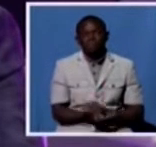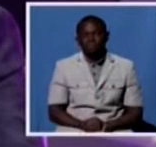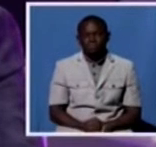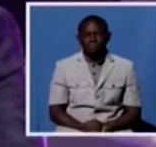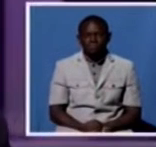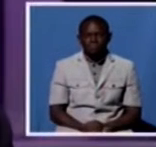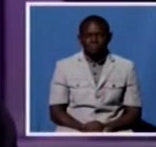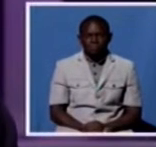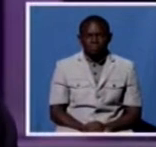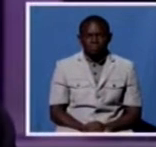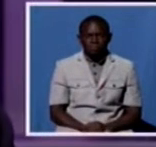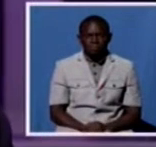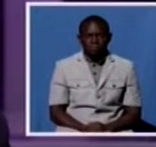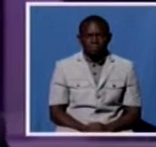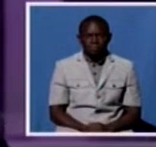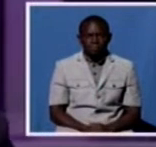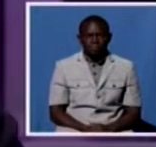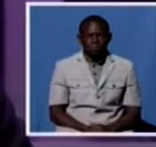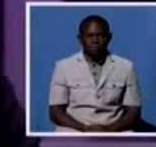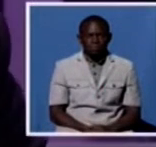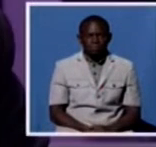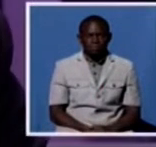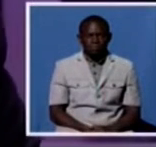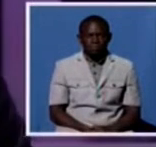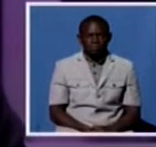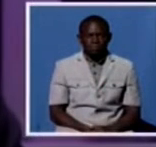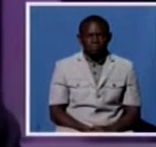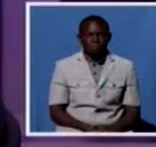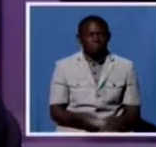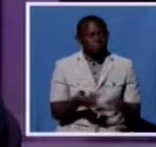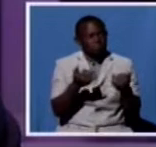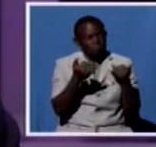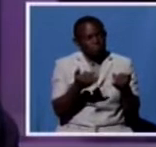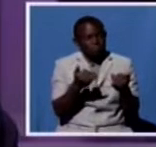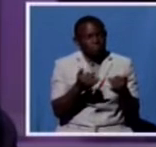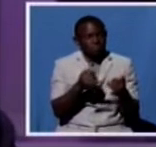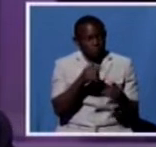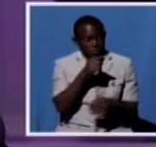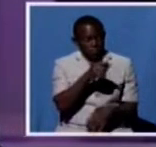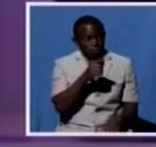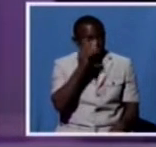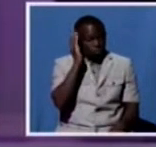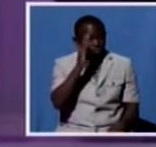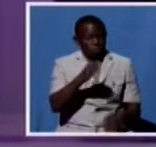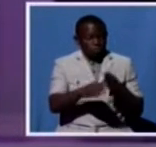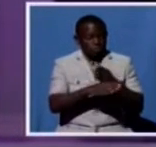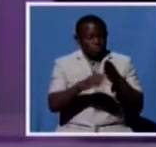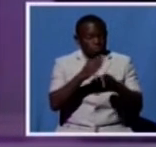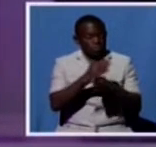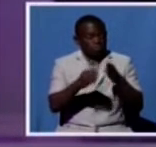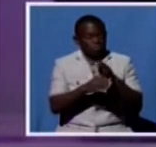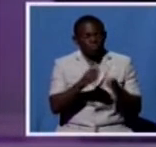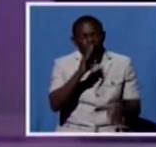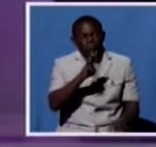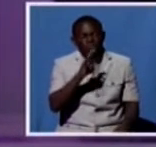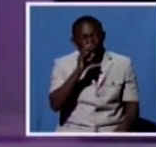We'll stop talking about roads. Now let's look at the number of tolling stations you're about to construct. 40, that's a huge number.